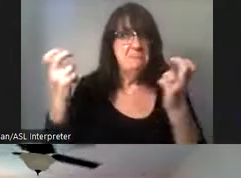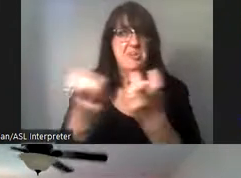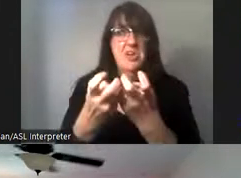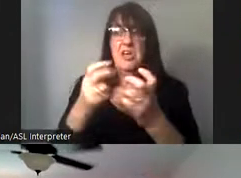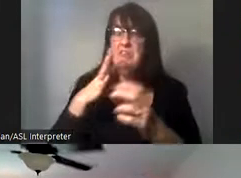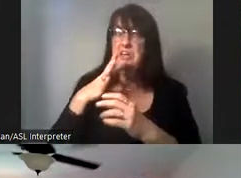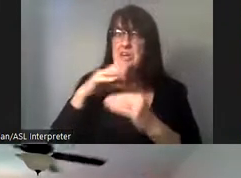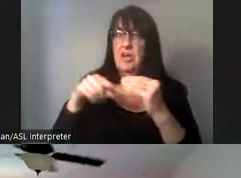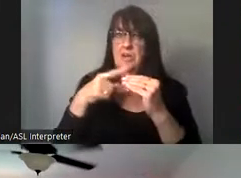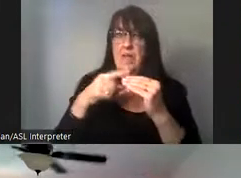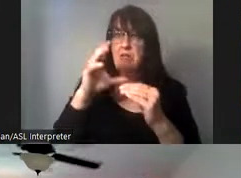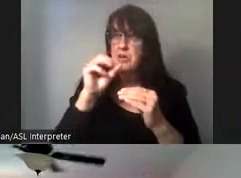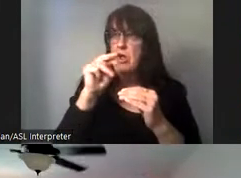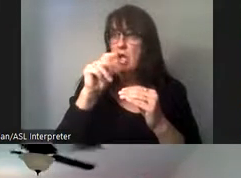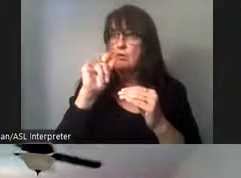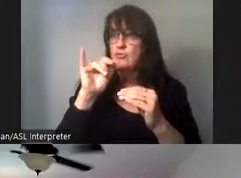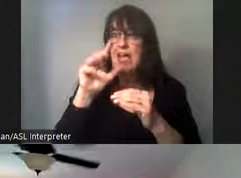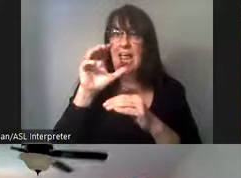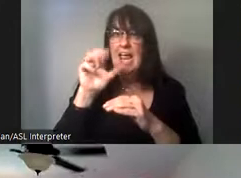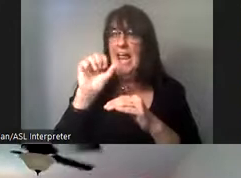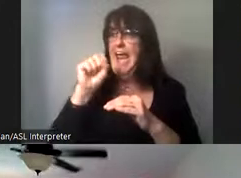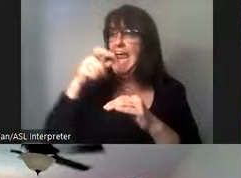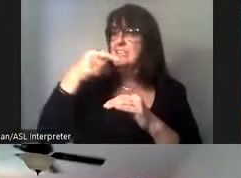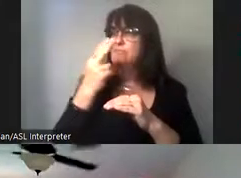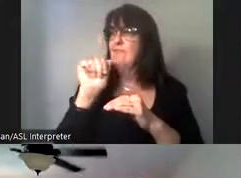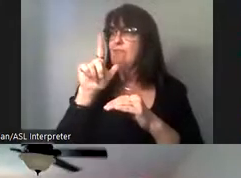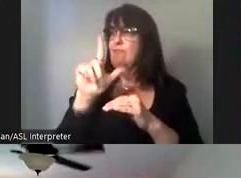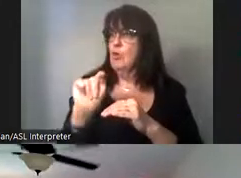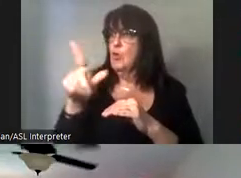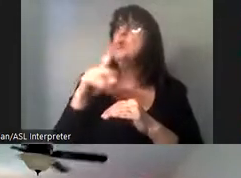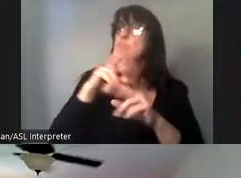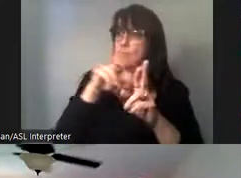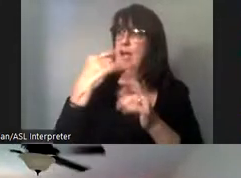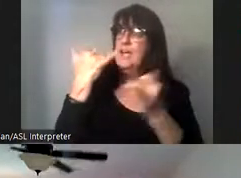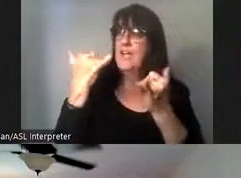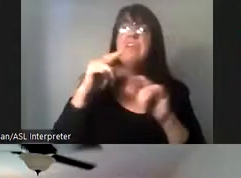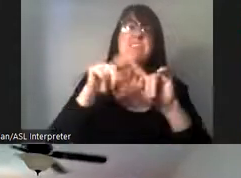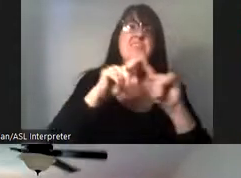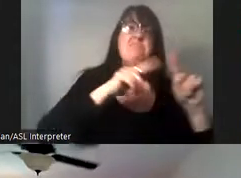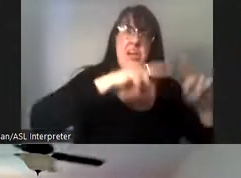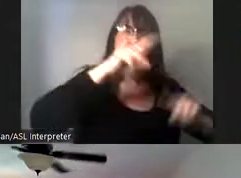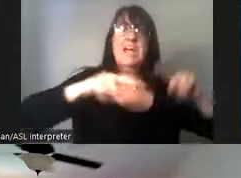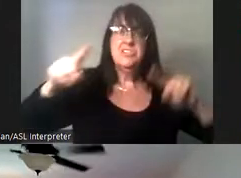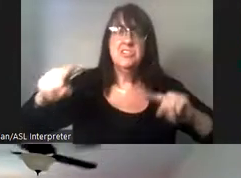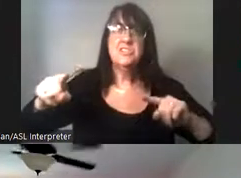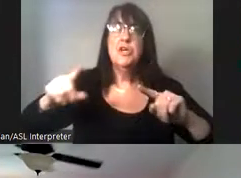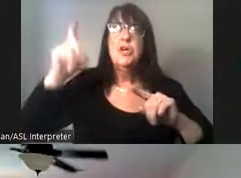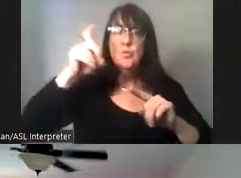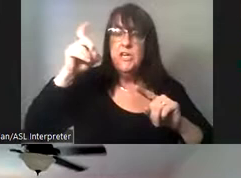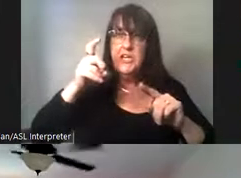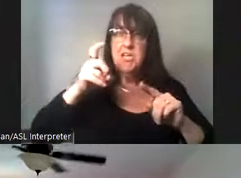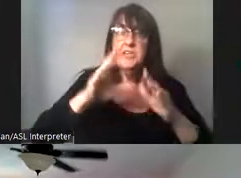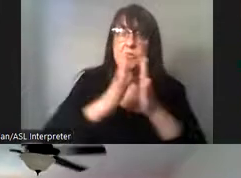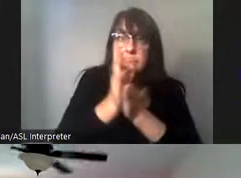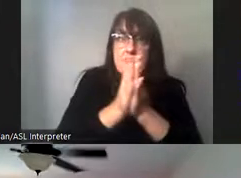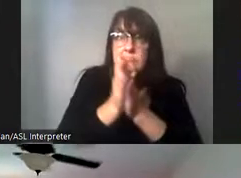talking about concrete and asphalt, said, we're ready now. Yes, there's regional variation. Yes, we need to ramp up, but some of us have